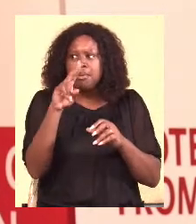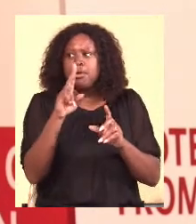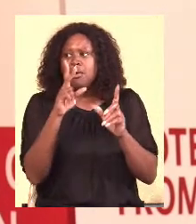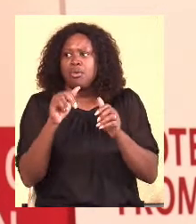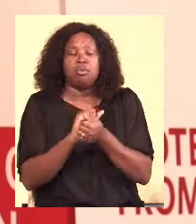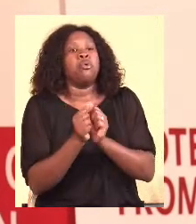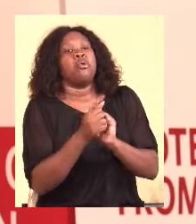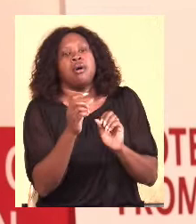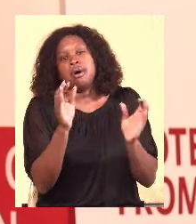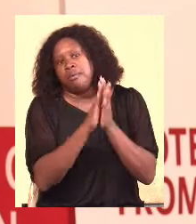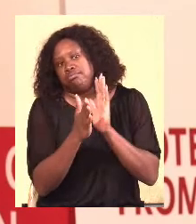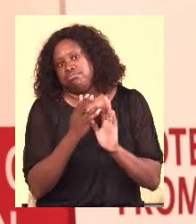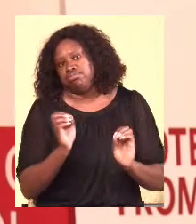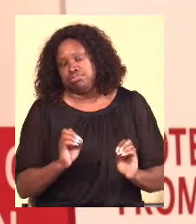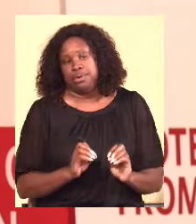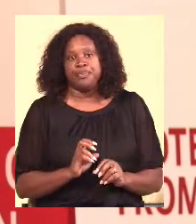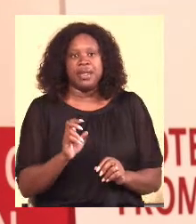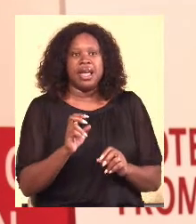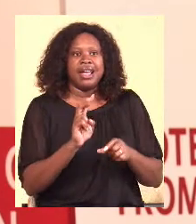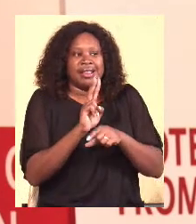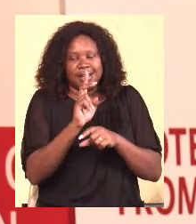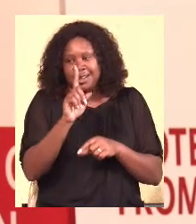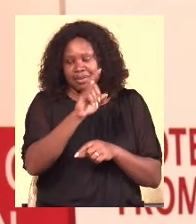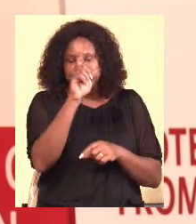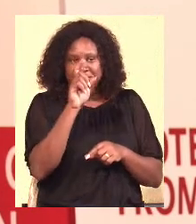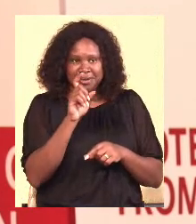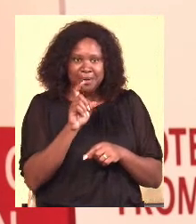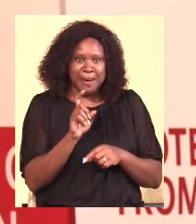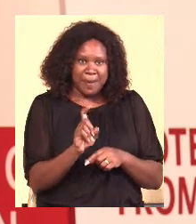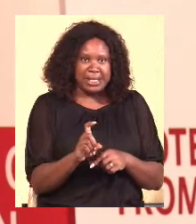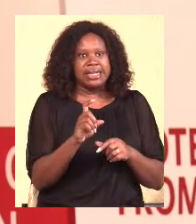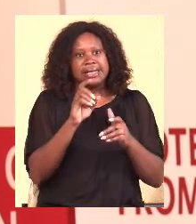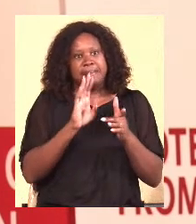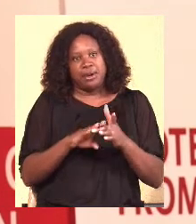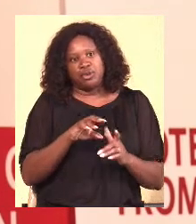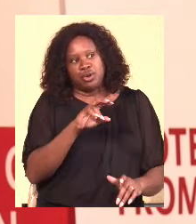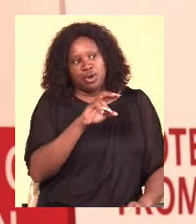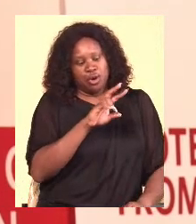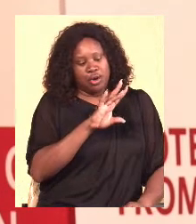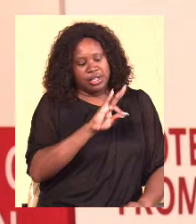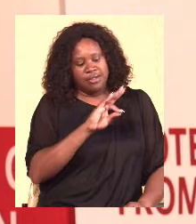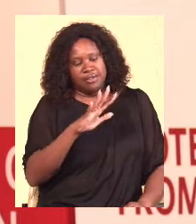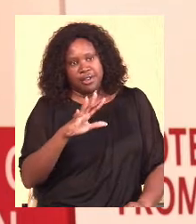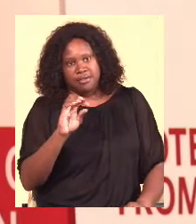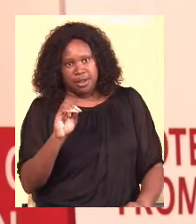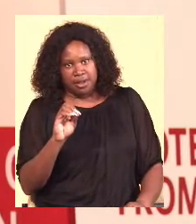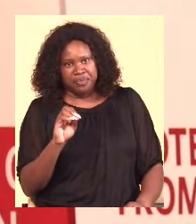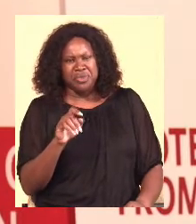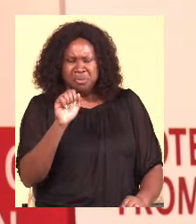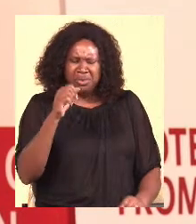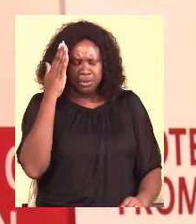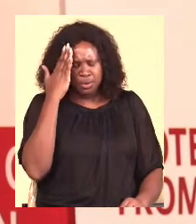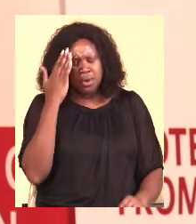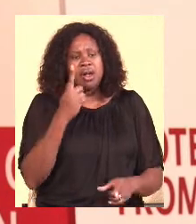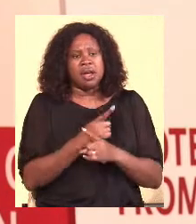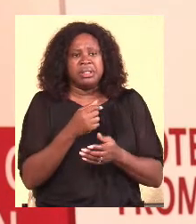question that you have asked about the 750, you must know that government is trying to strike a